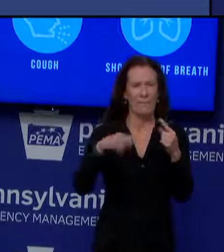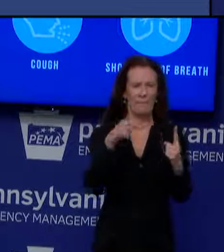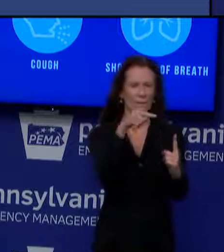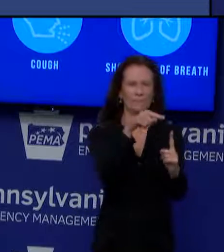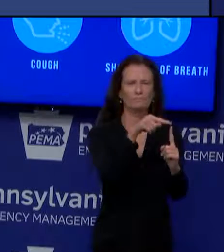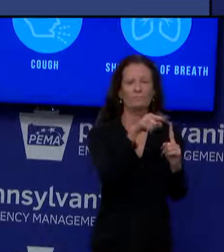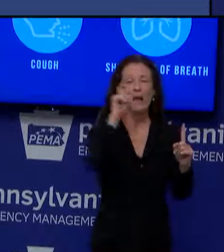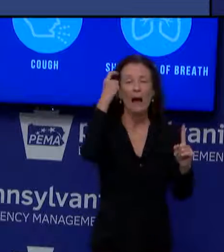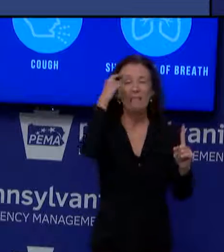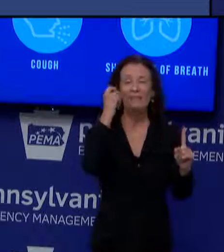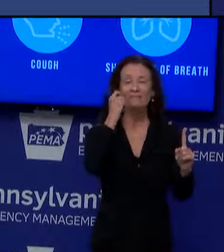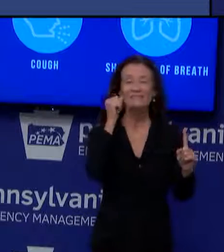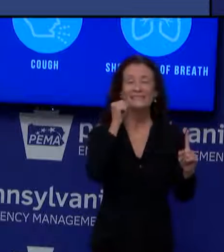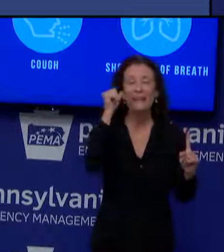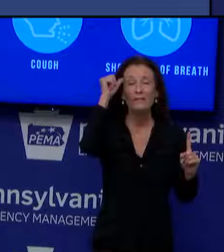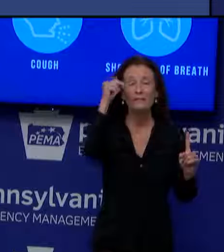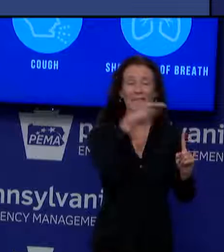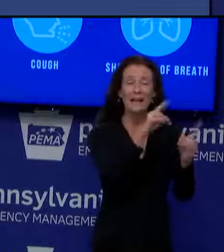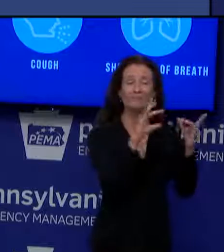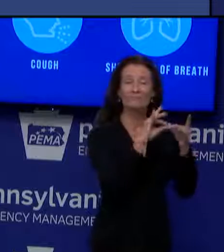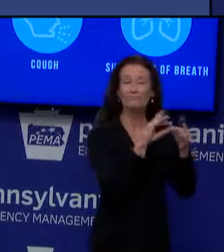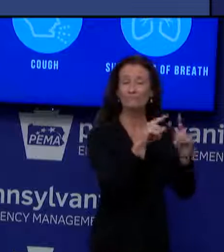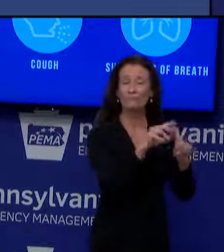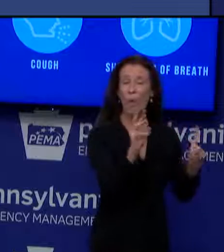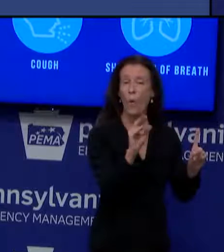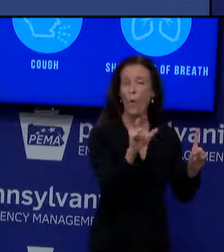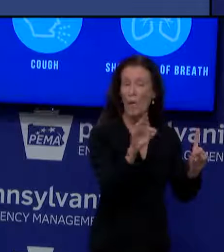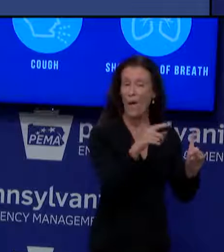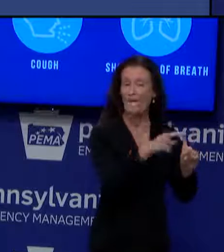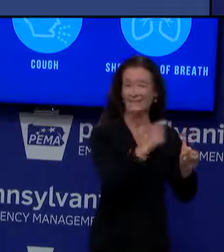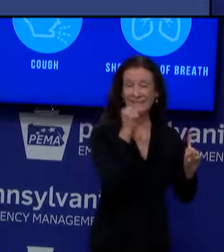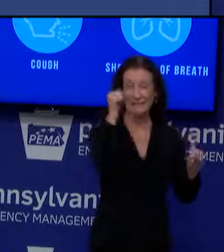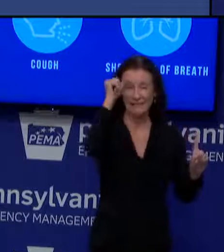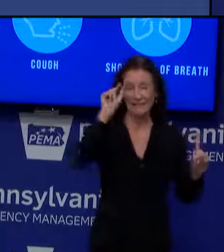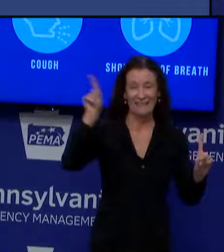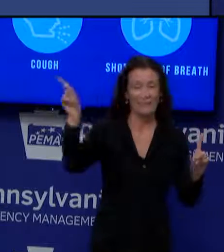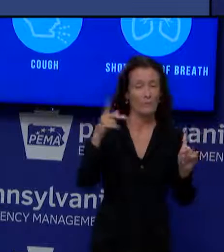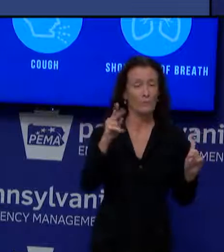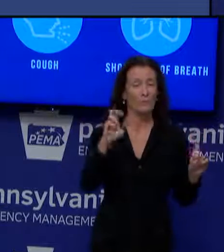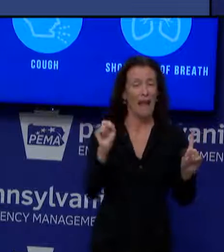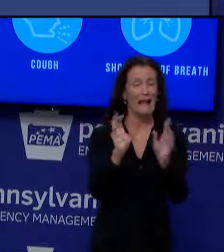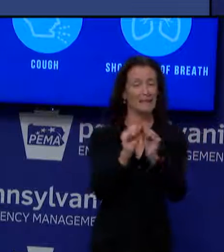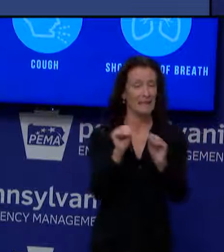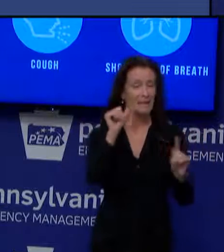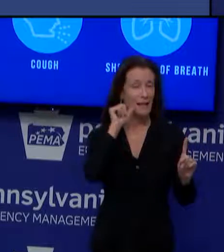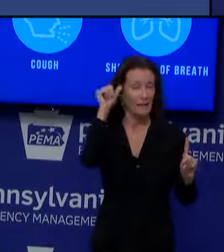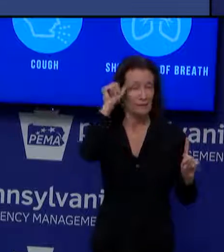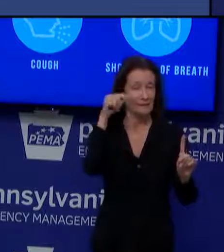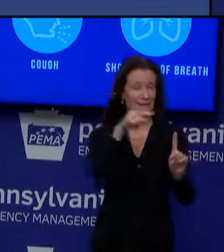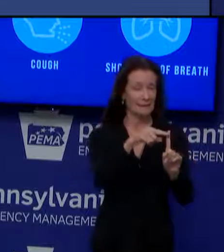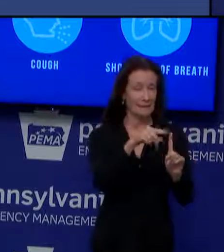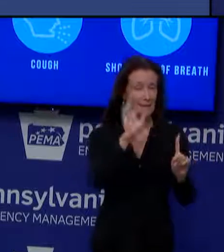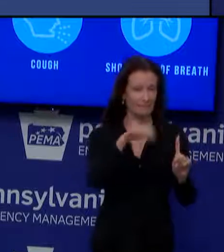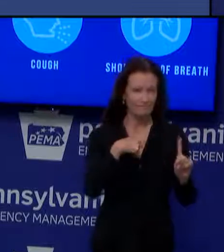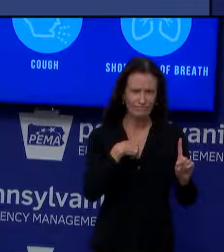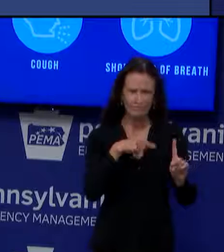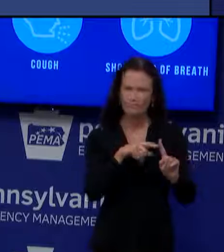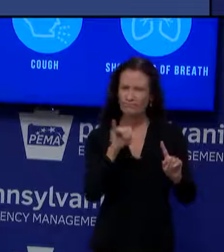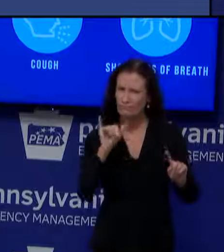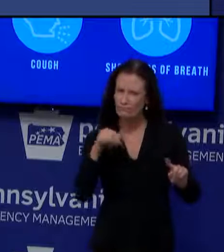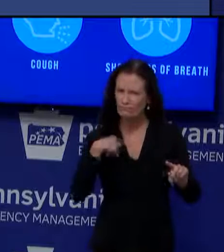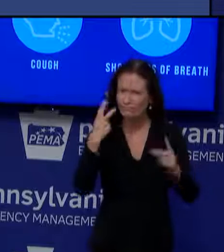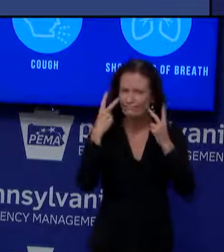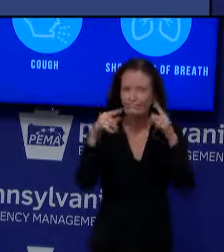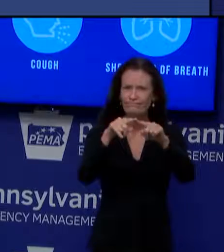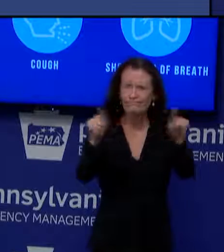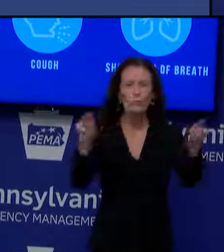governor mentioned yesterday during his press conference. Each day in our news releases, we update